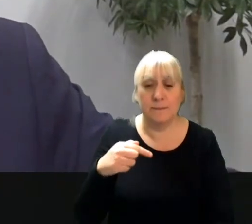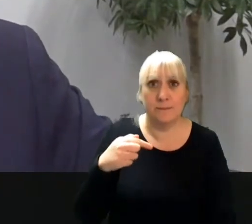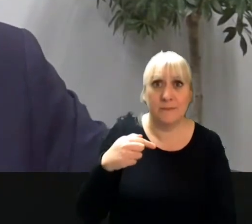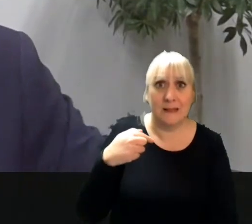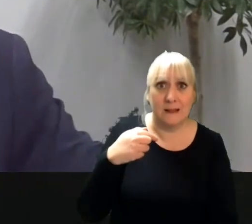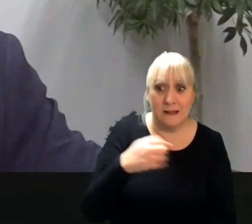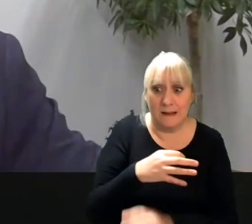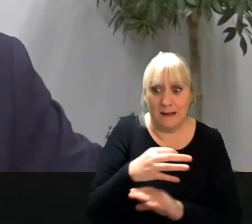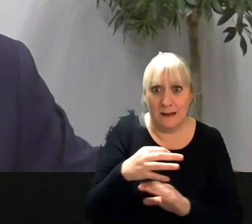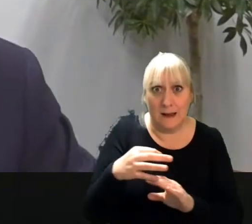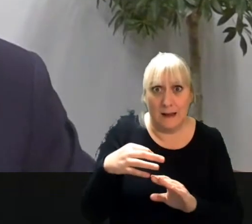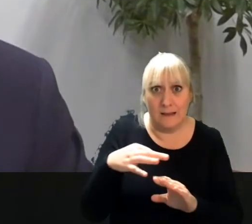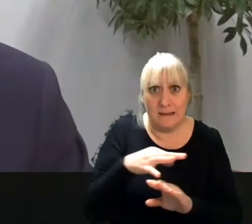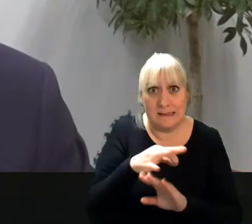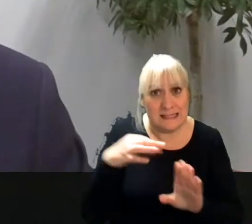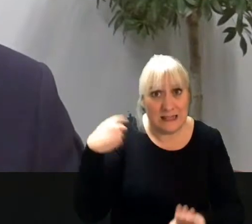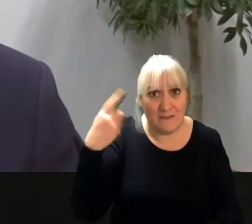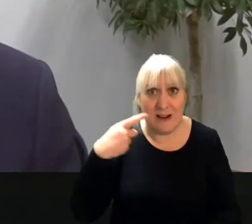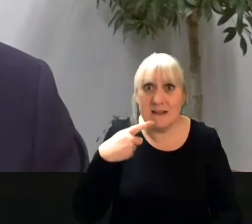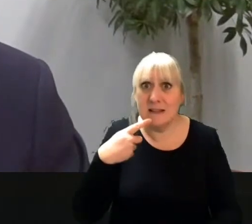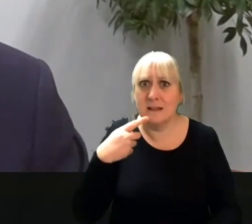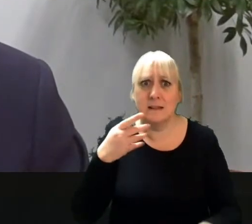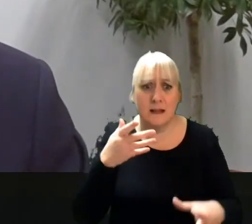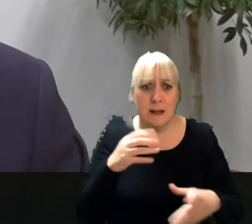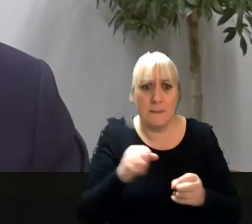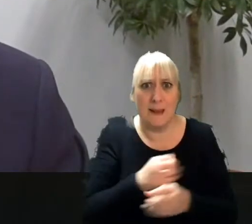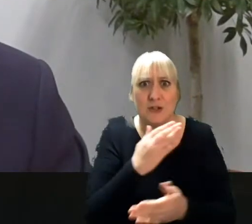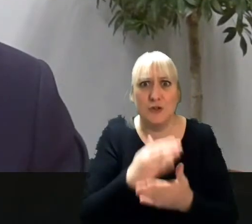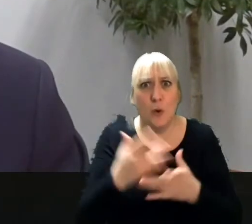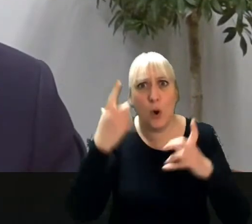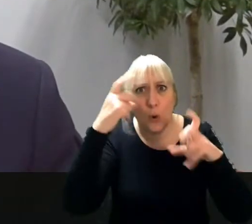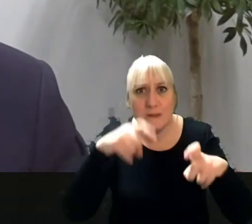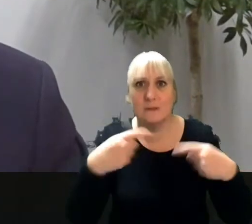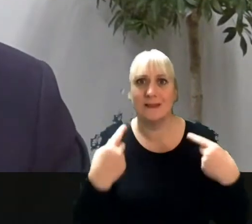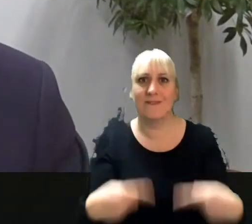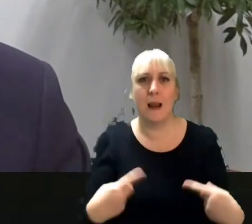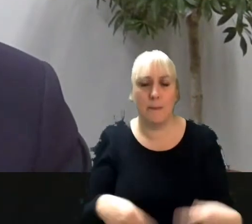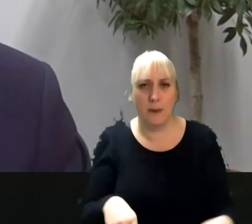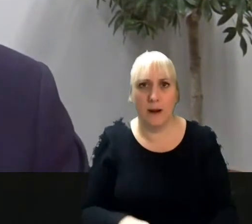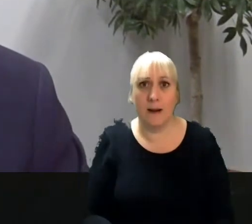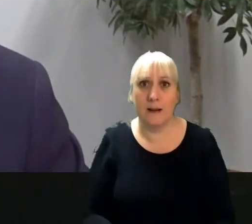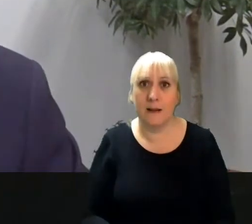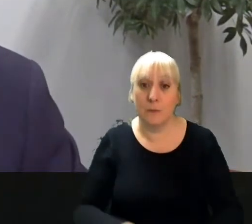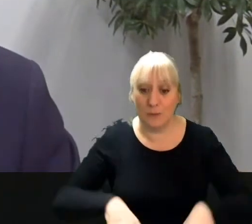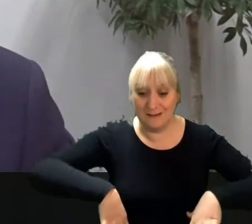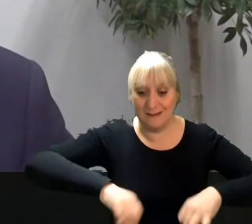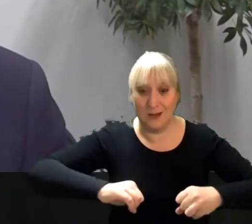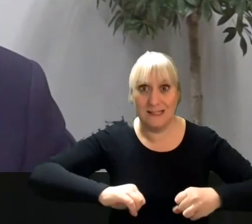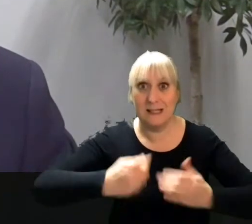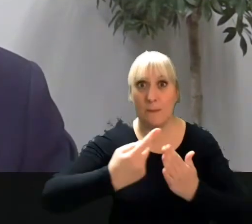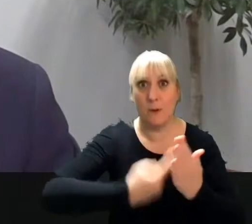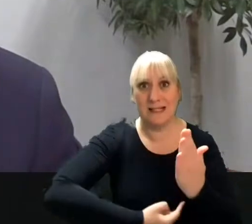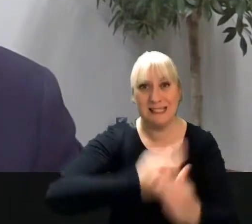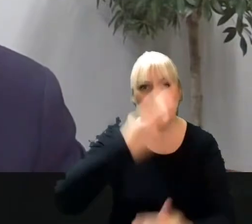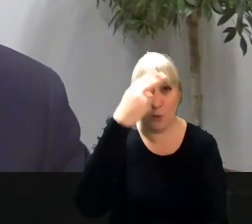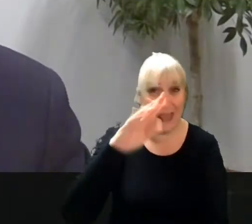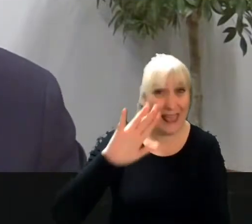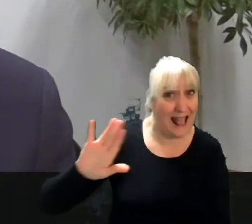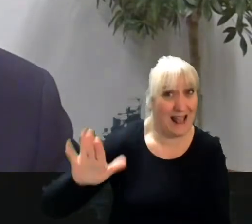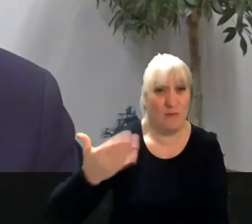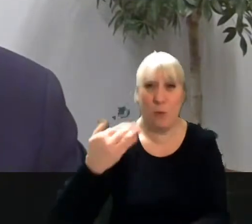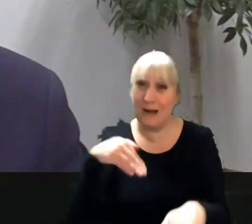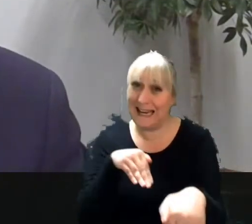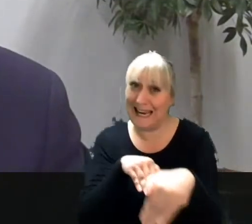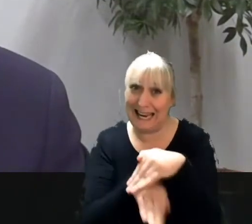the lockdown, actually, and we began a policy called Everyone In. And so whereas other parts of the